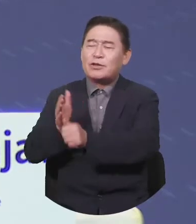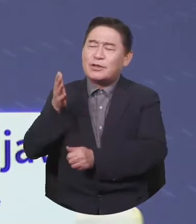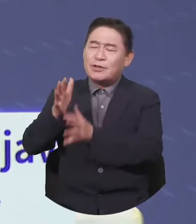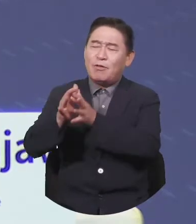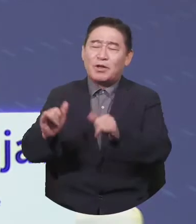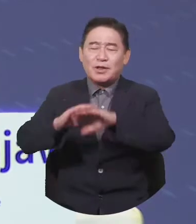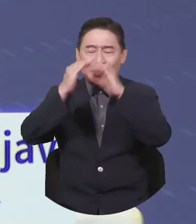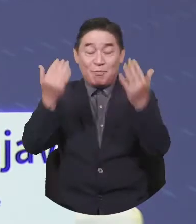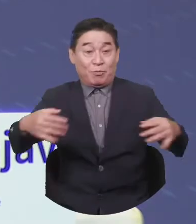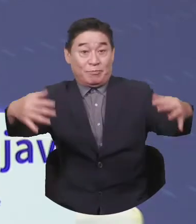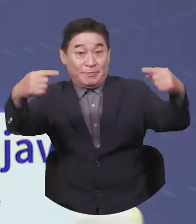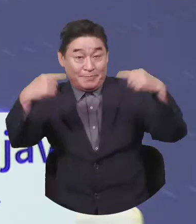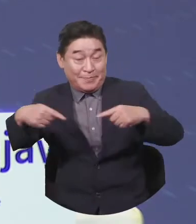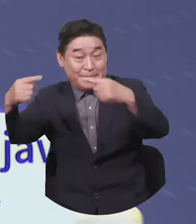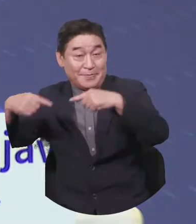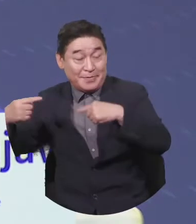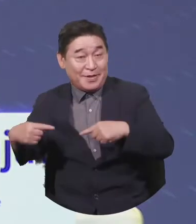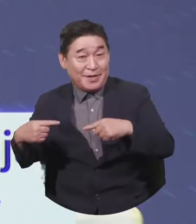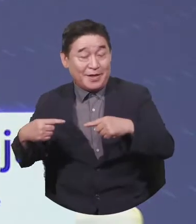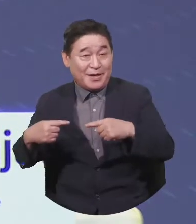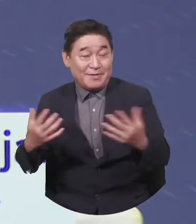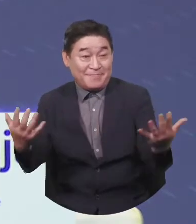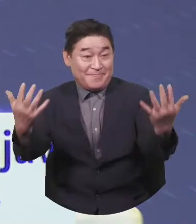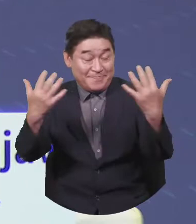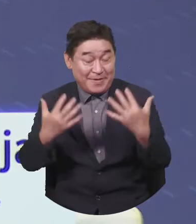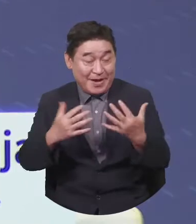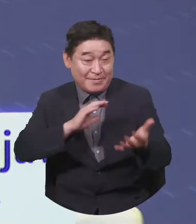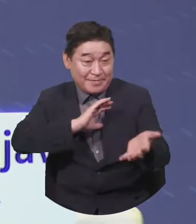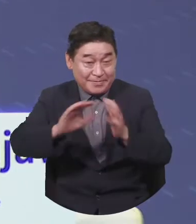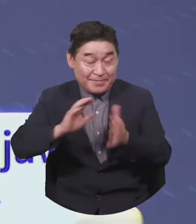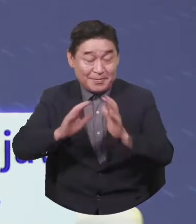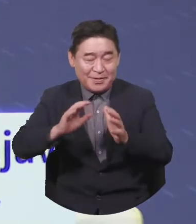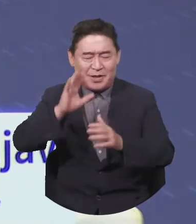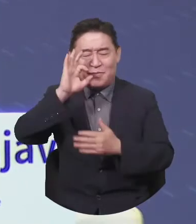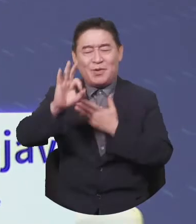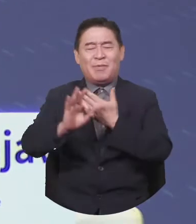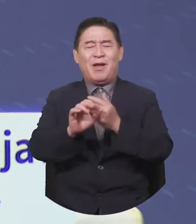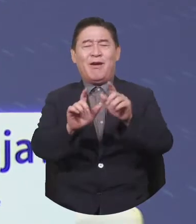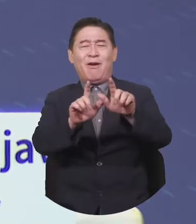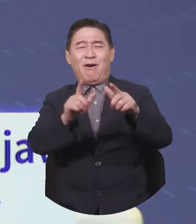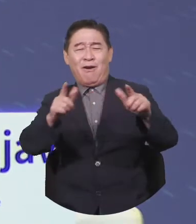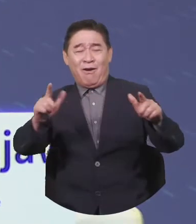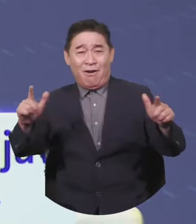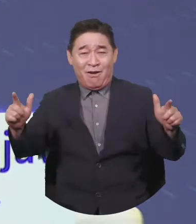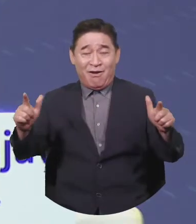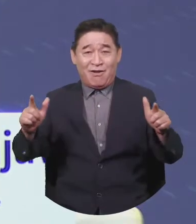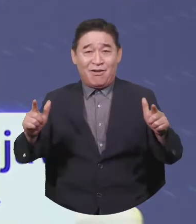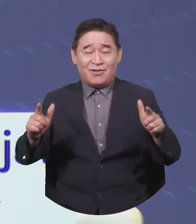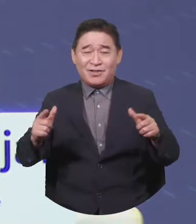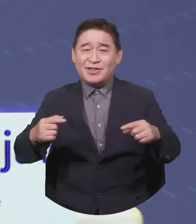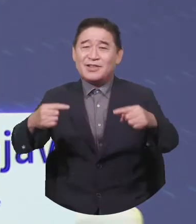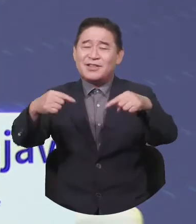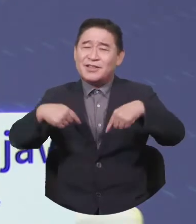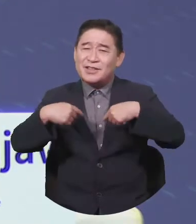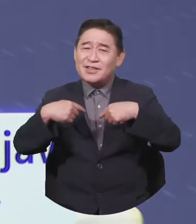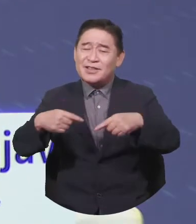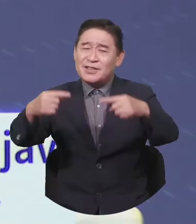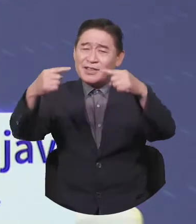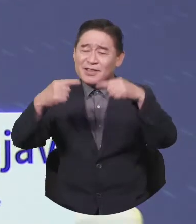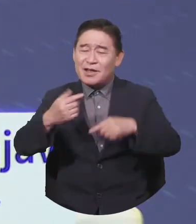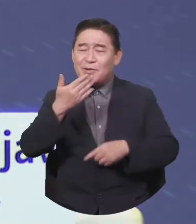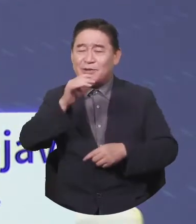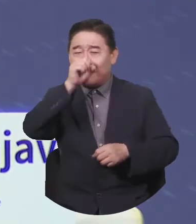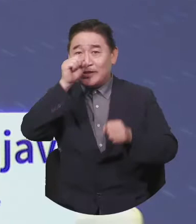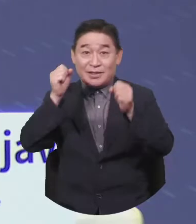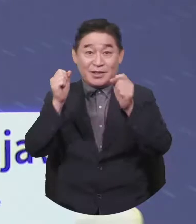these are the forums, forums of engagement. They would help also, on the other hand, to